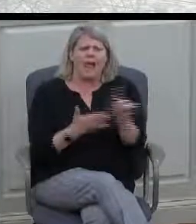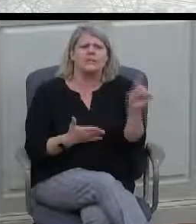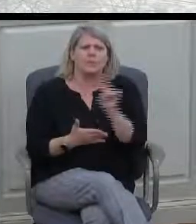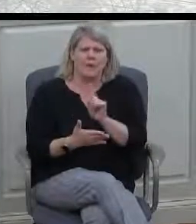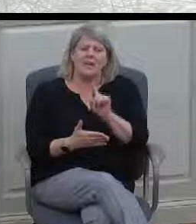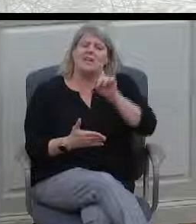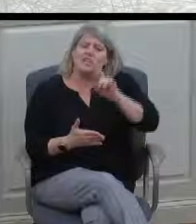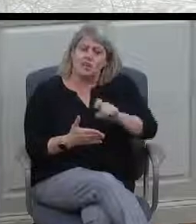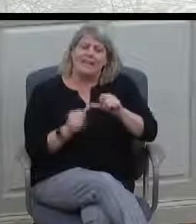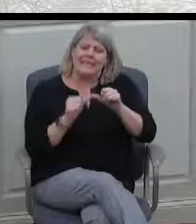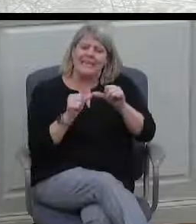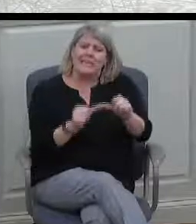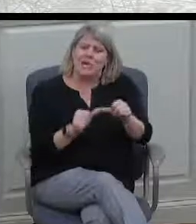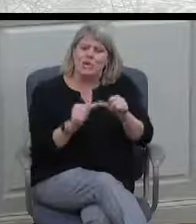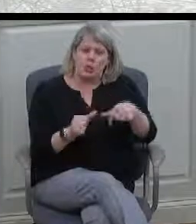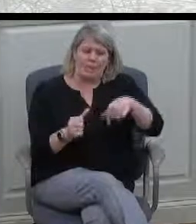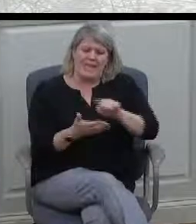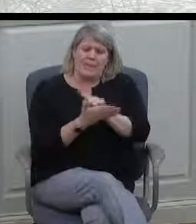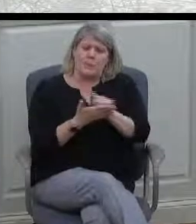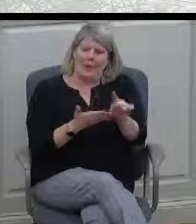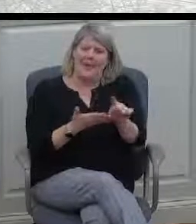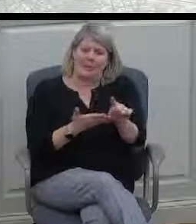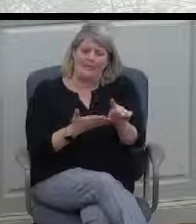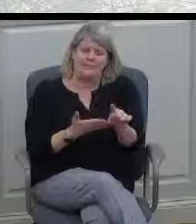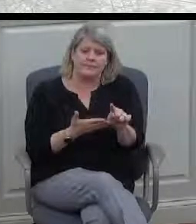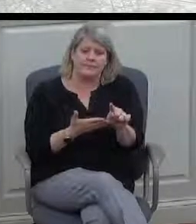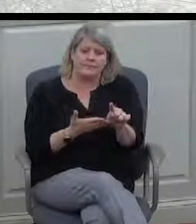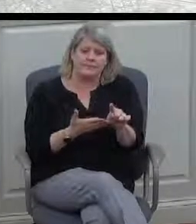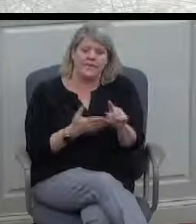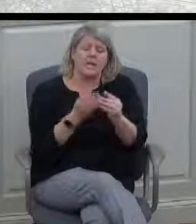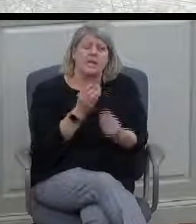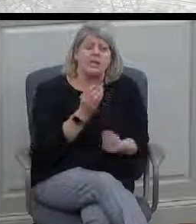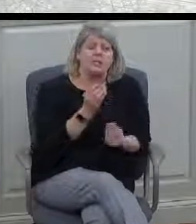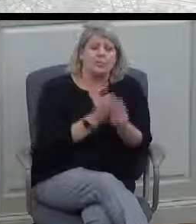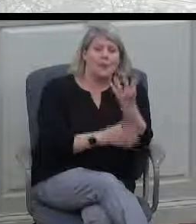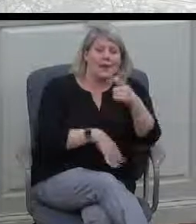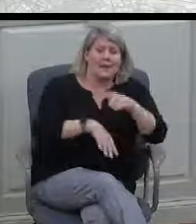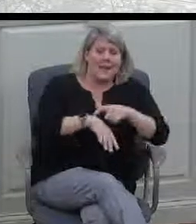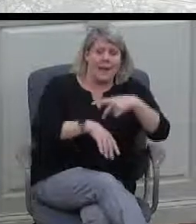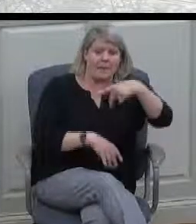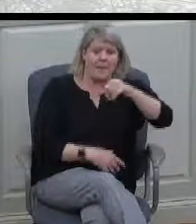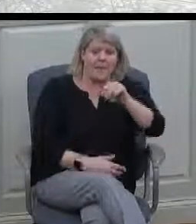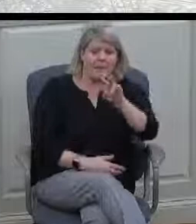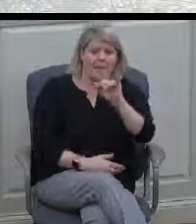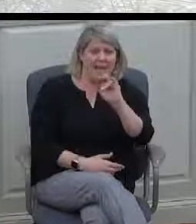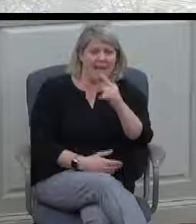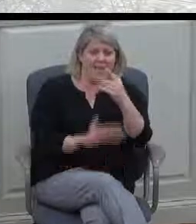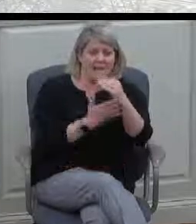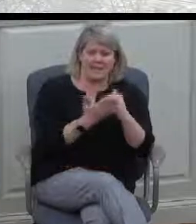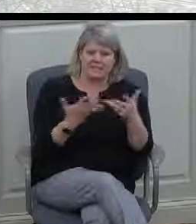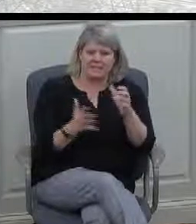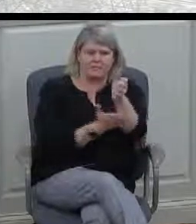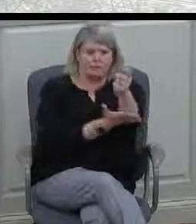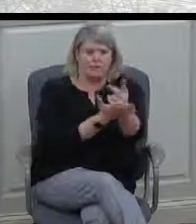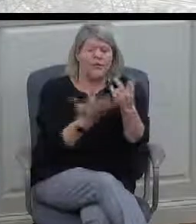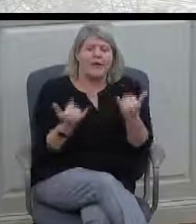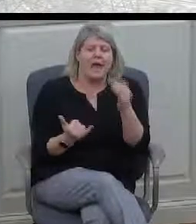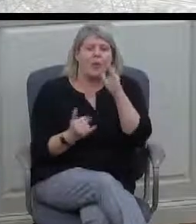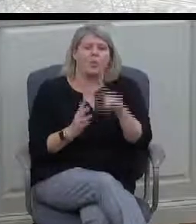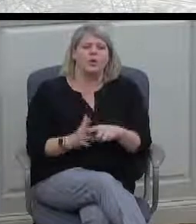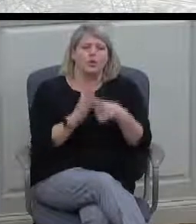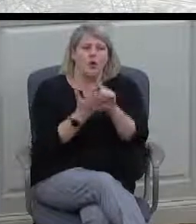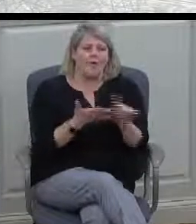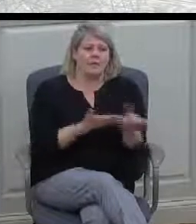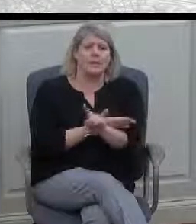ongoing at least through most of this week, we believe. Spring paving list, you all approved that at a previous meeting, and that is scheduled to begin next